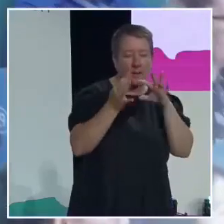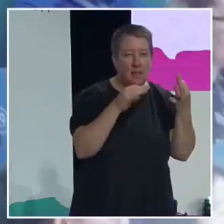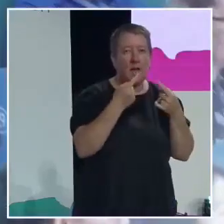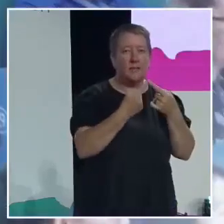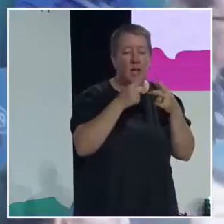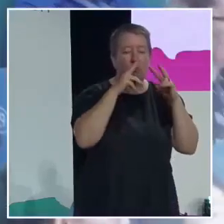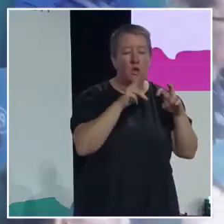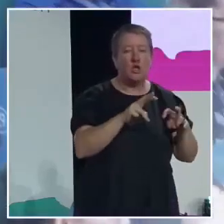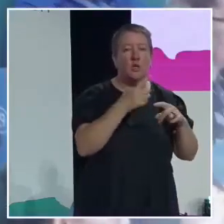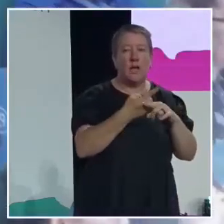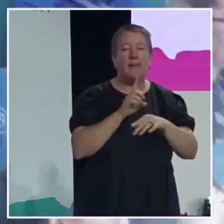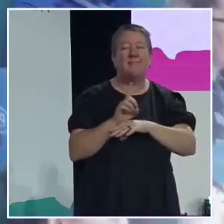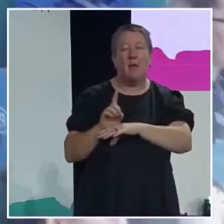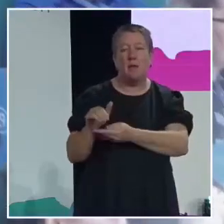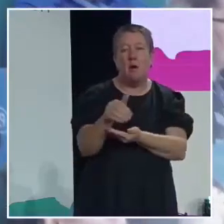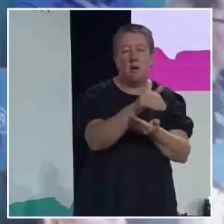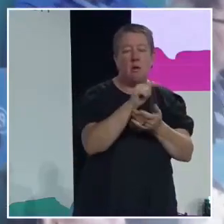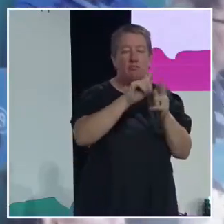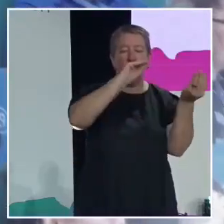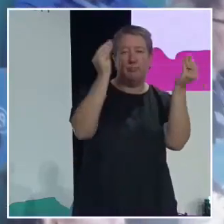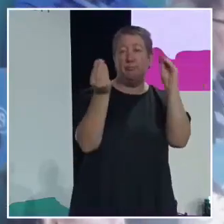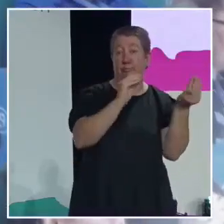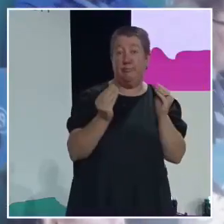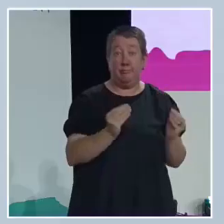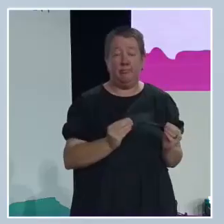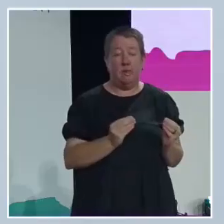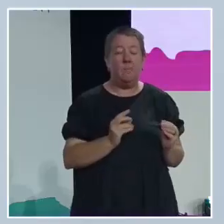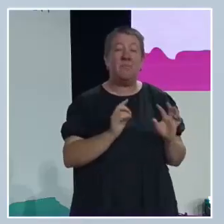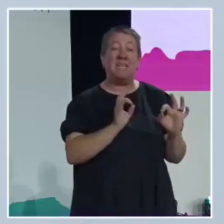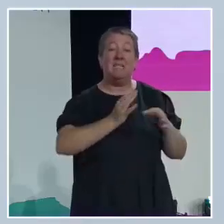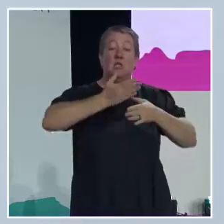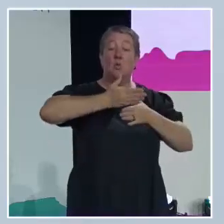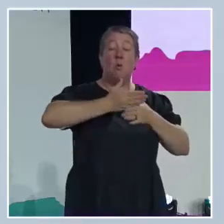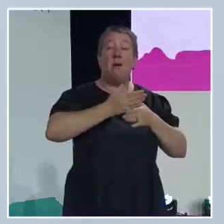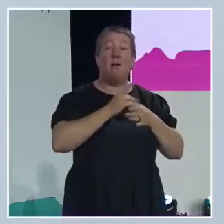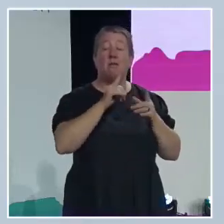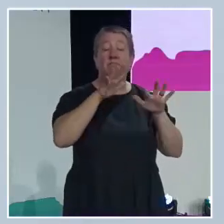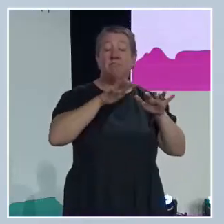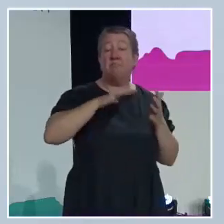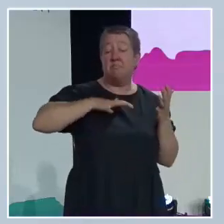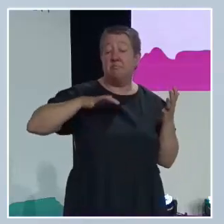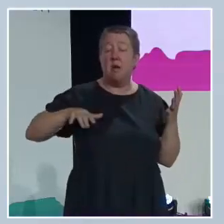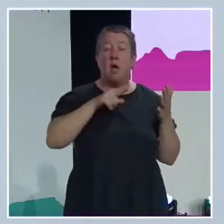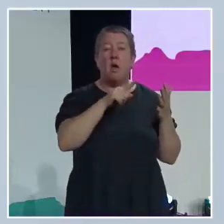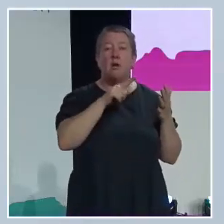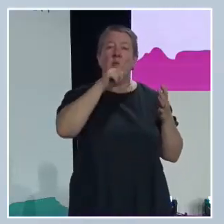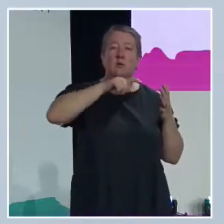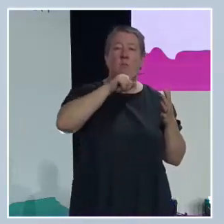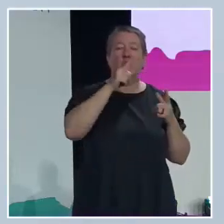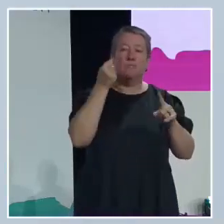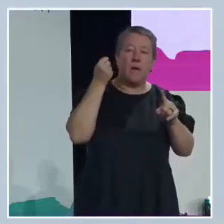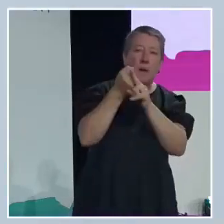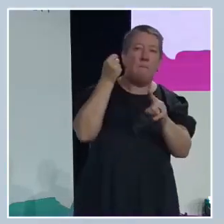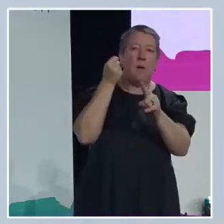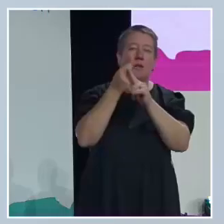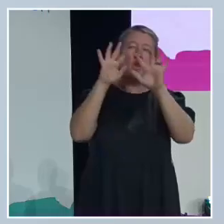research and data, of course. And this work is aimed to inform the impactful and the targeted solutions